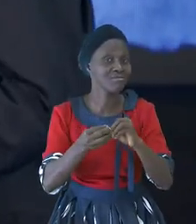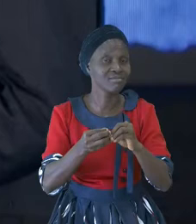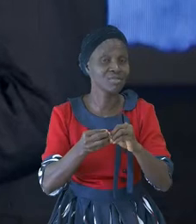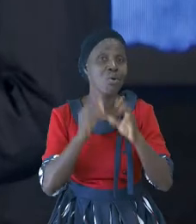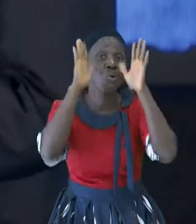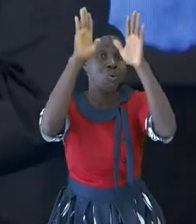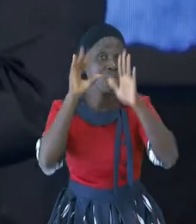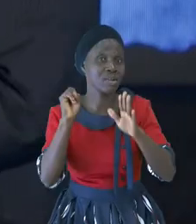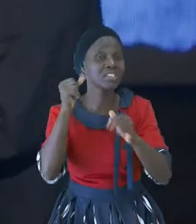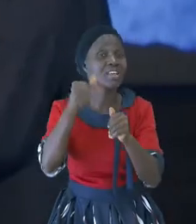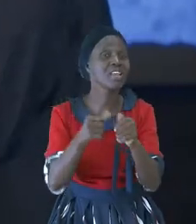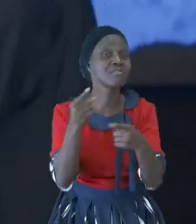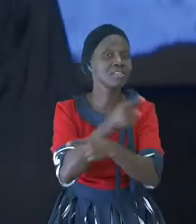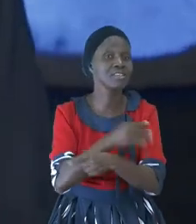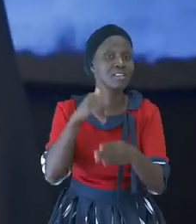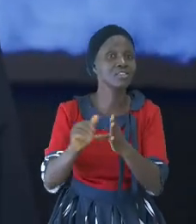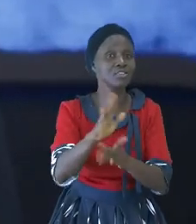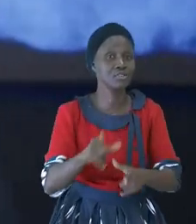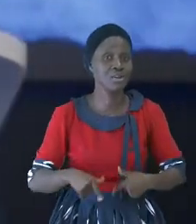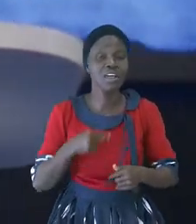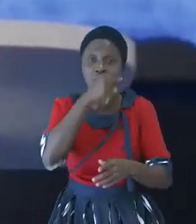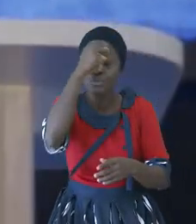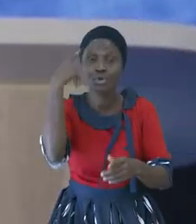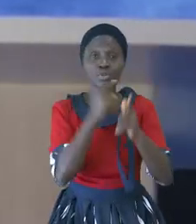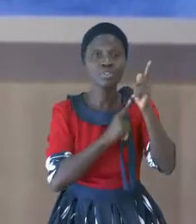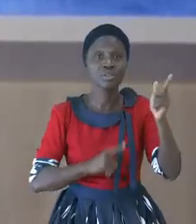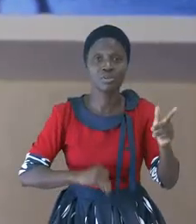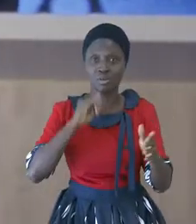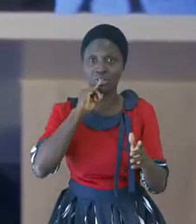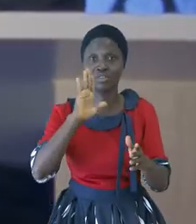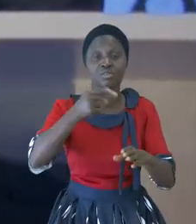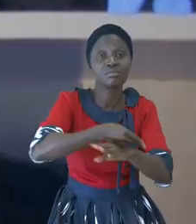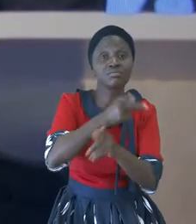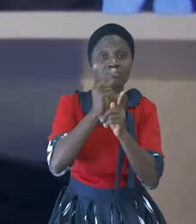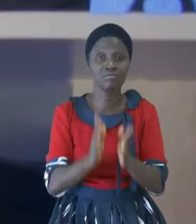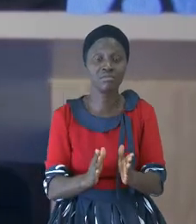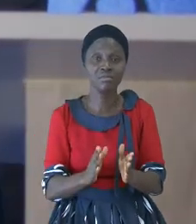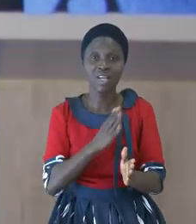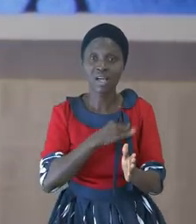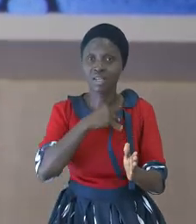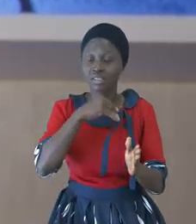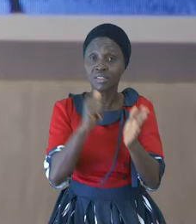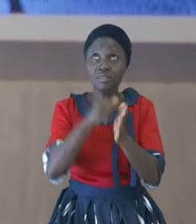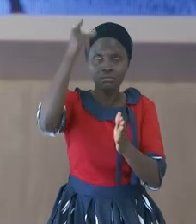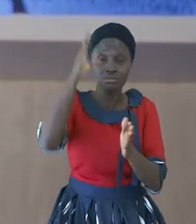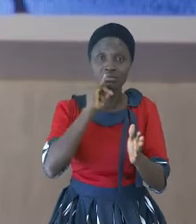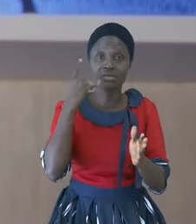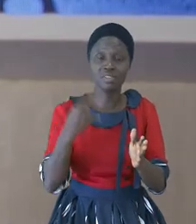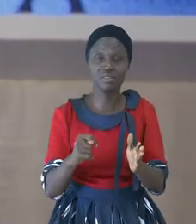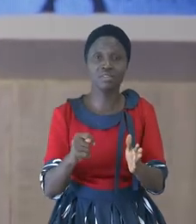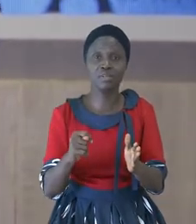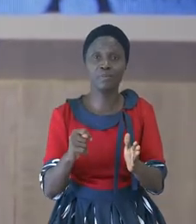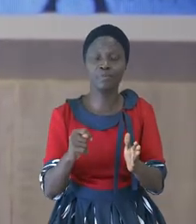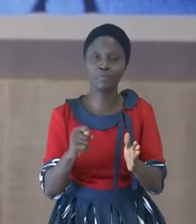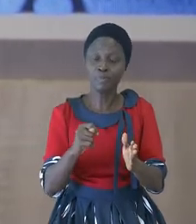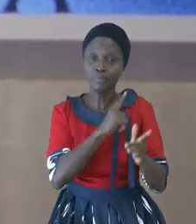the Lord is your shepherd, and that Lord is the God of all wonders. And because the Lord is my shepherd,